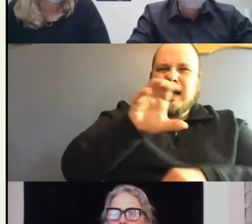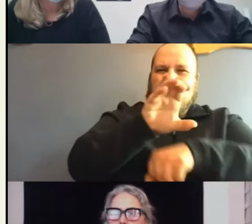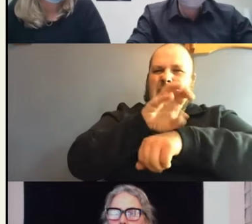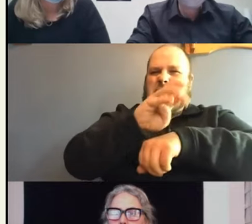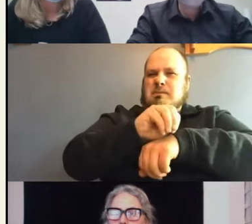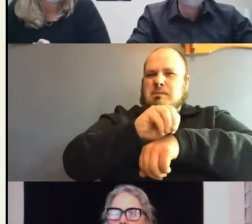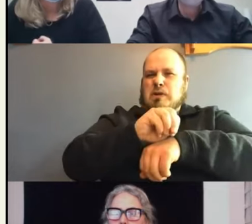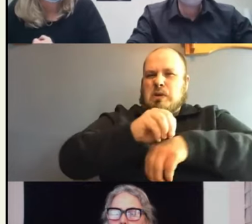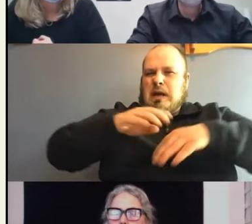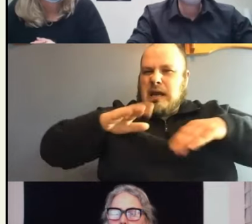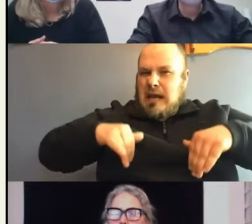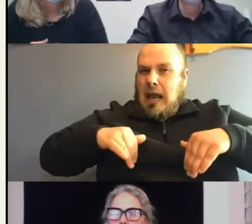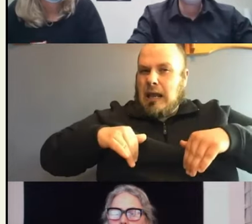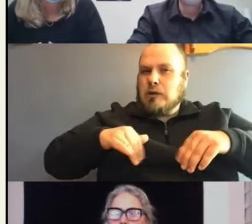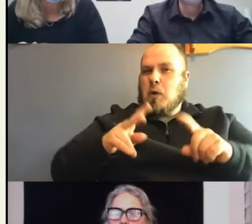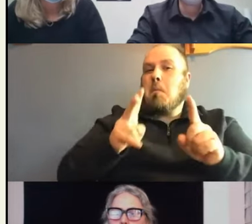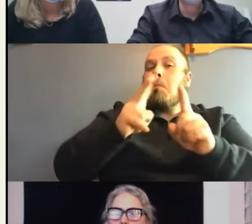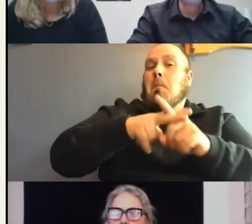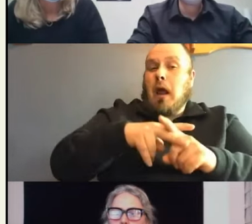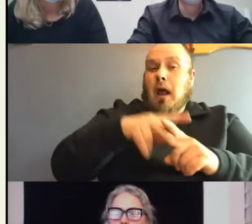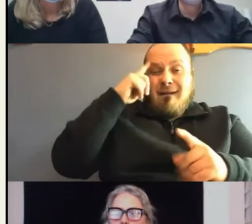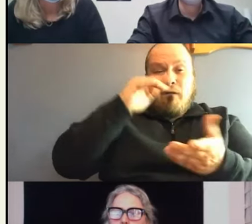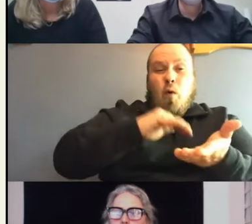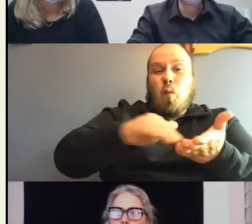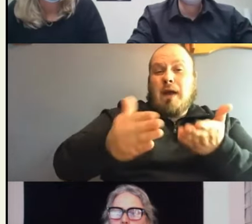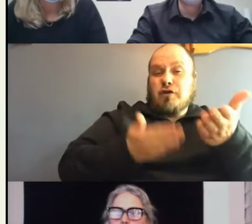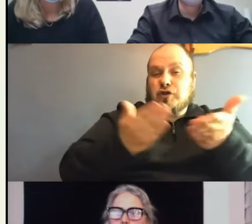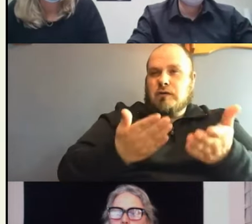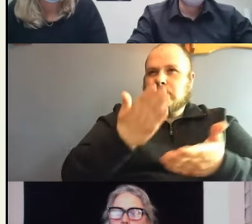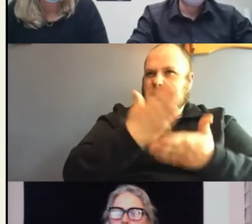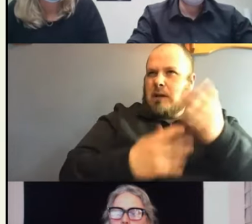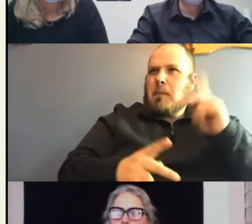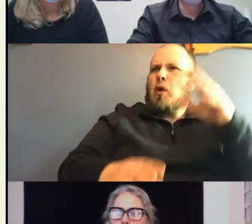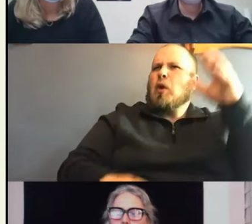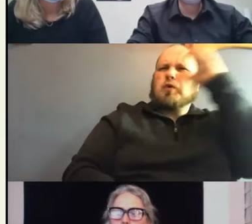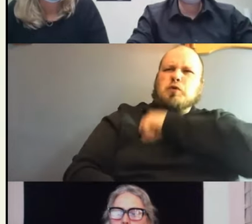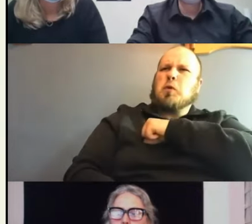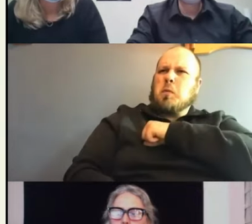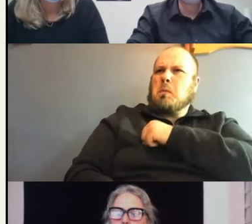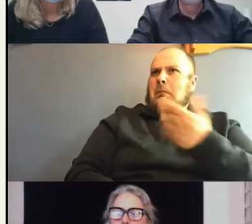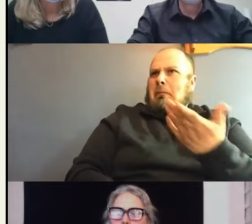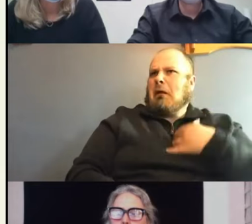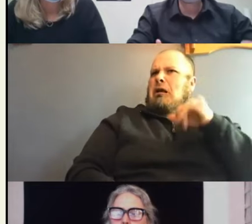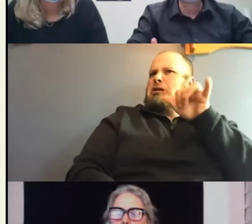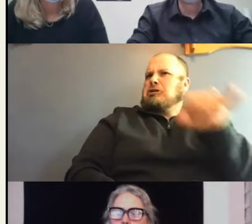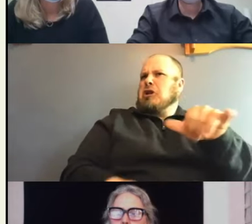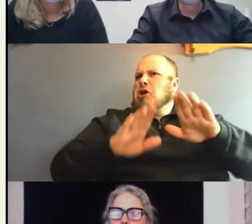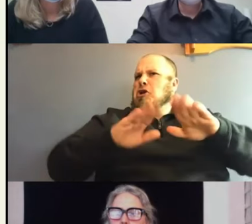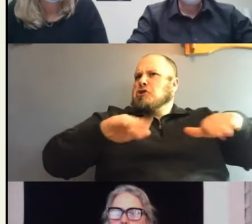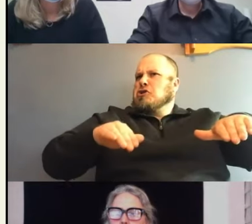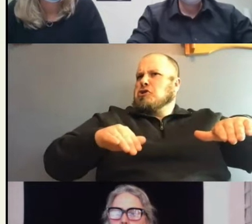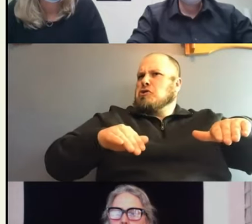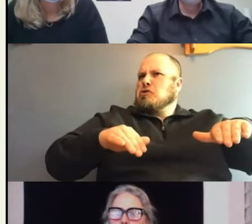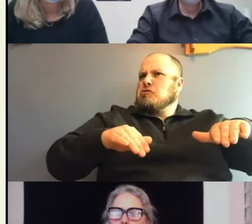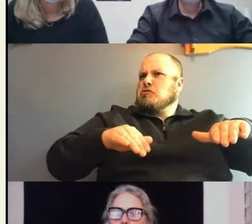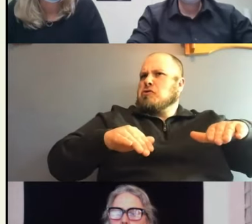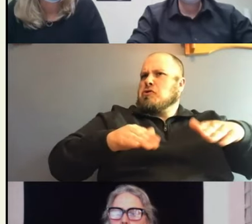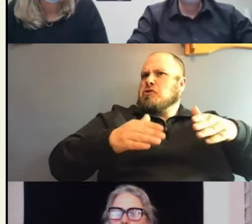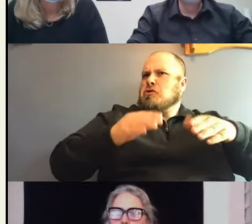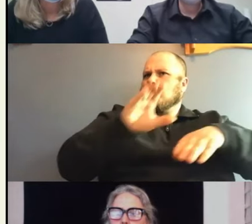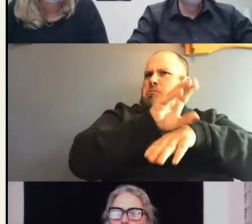waiver services. So that's something that comes up oftentimes too, is people assume that, well, if I stay with children's, I can't get on those lists for